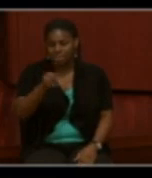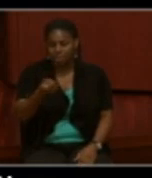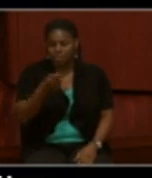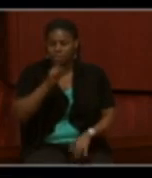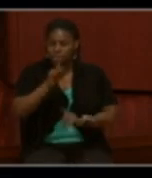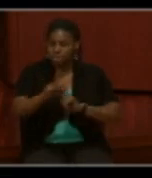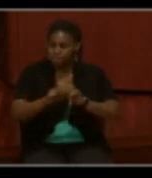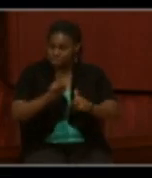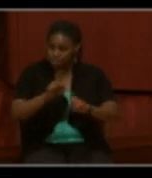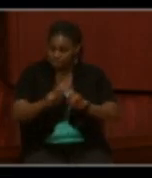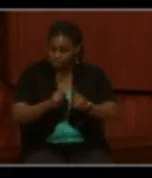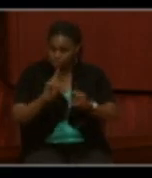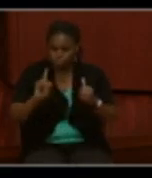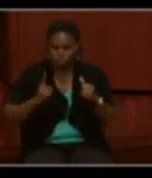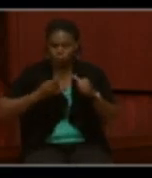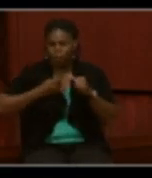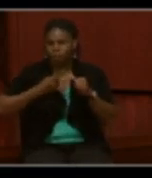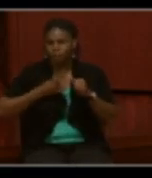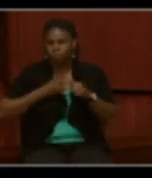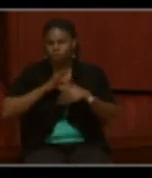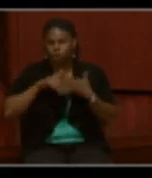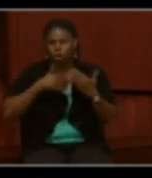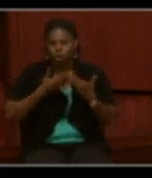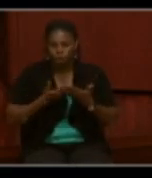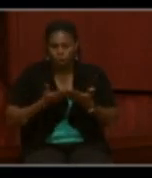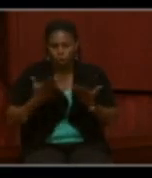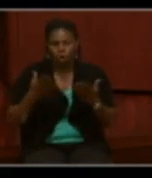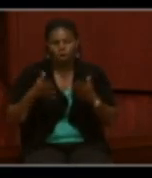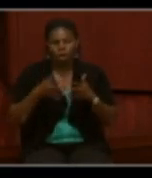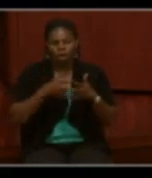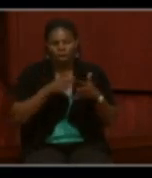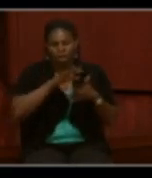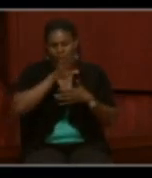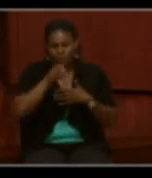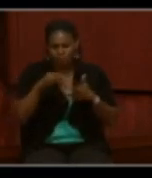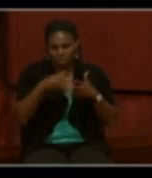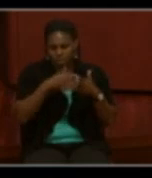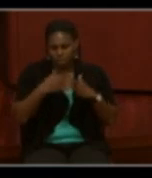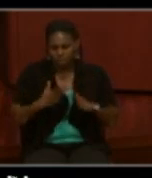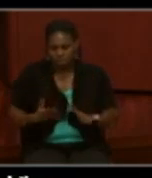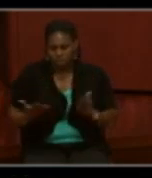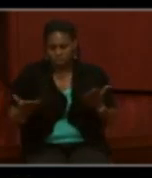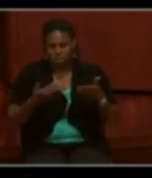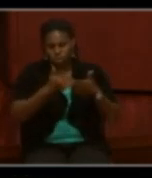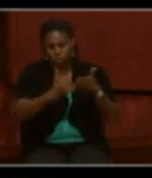first census in which all African Americans were listed.